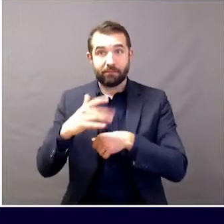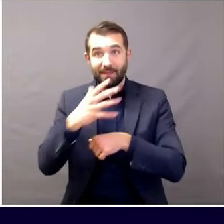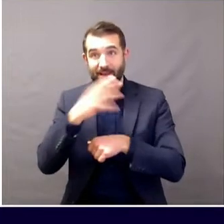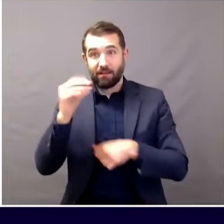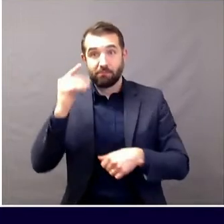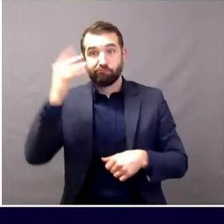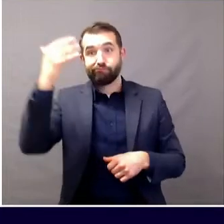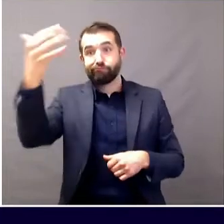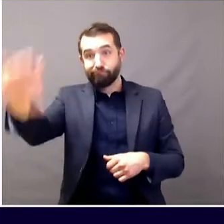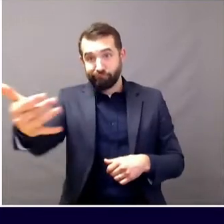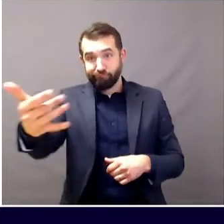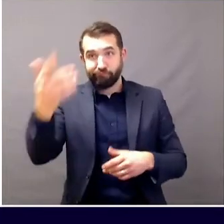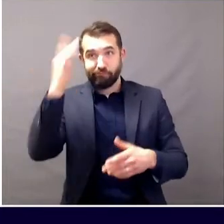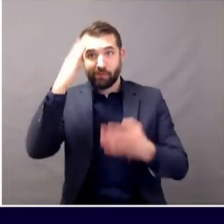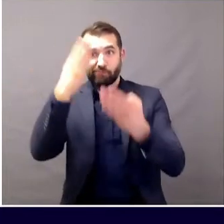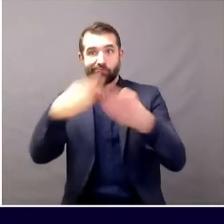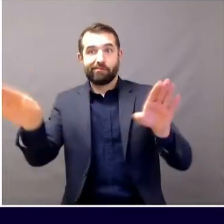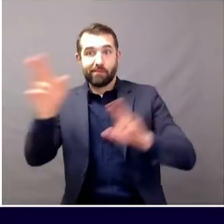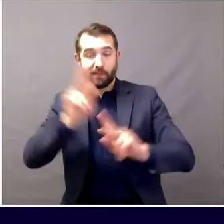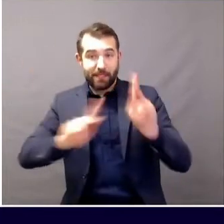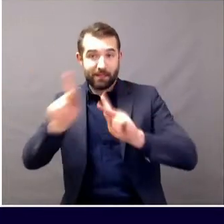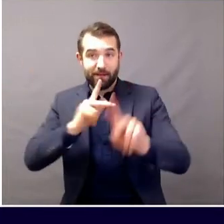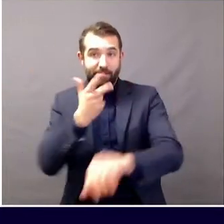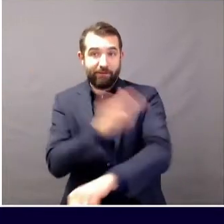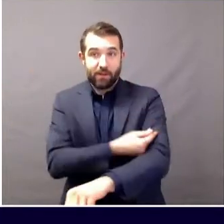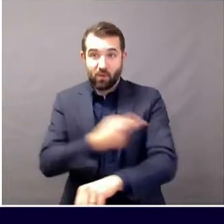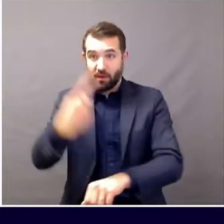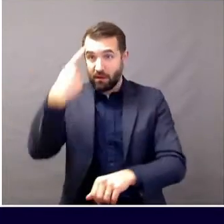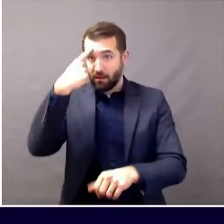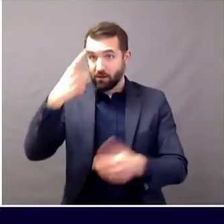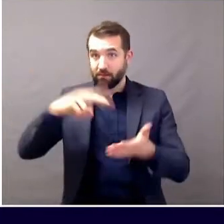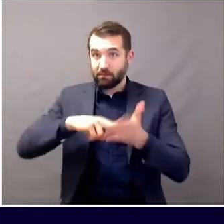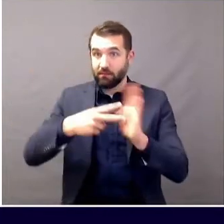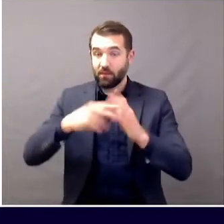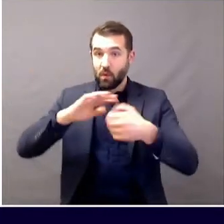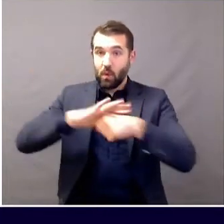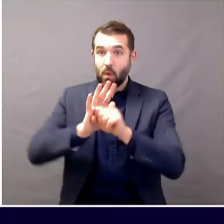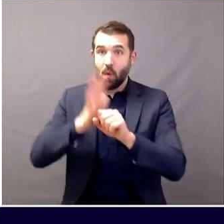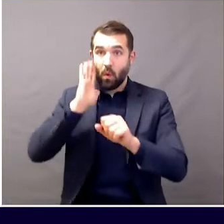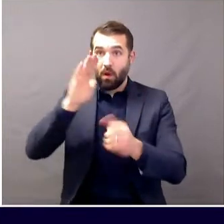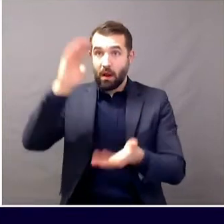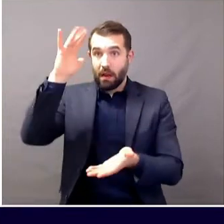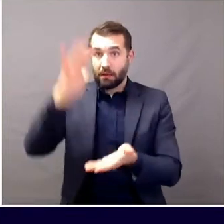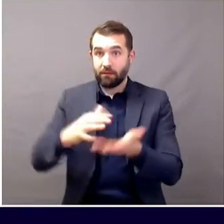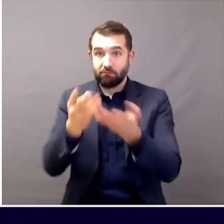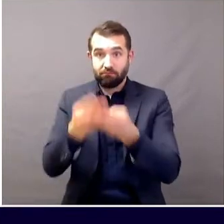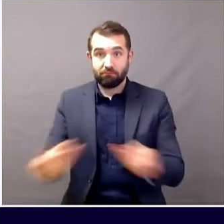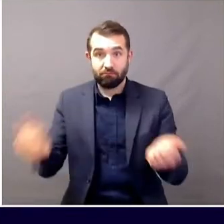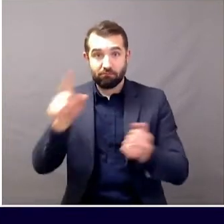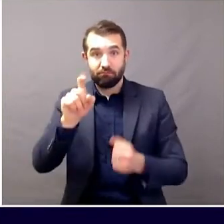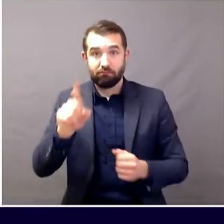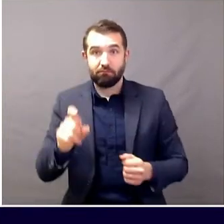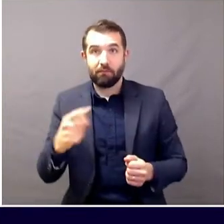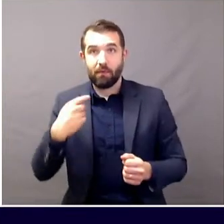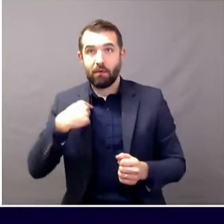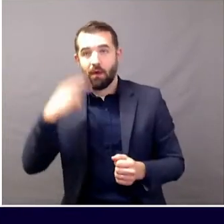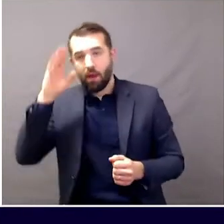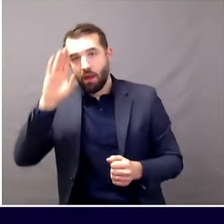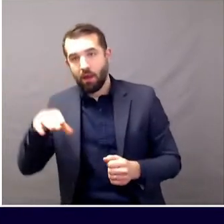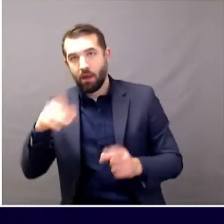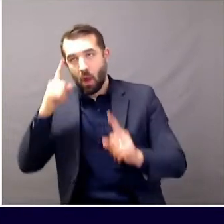that this will lead to the end of the pandemic? I understand that's the goal of the vaccine, but do you think this is the light at the end of the